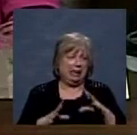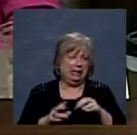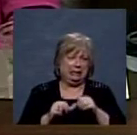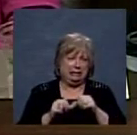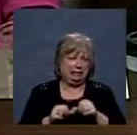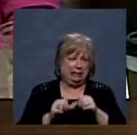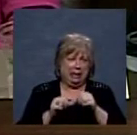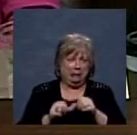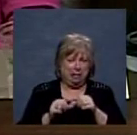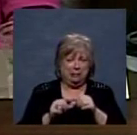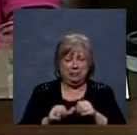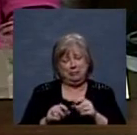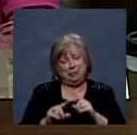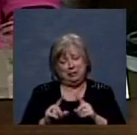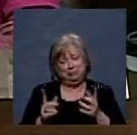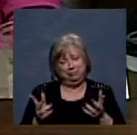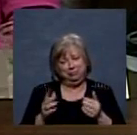but